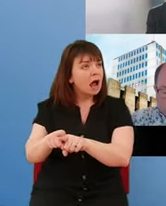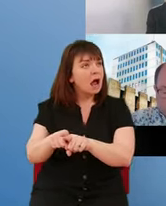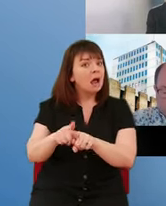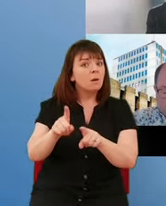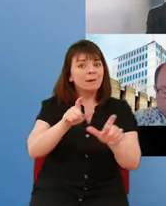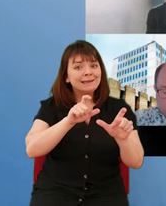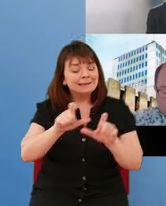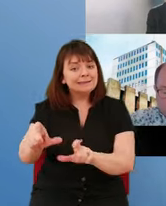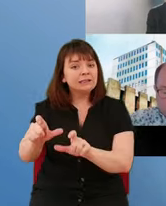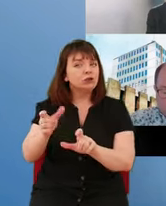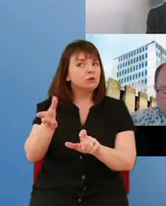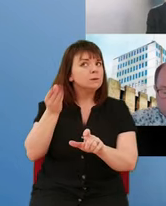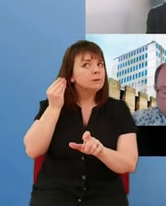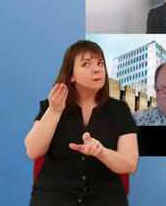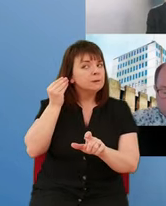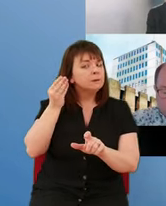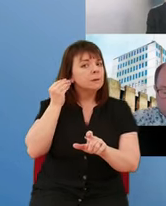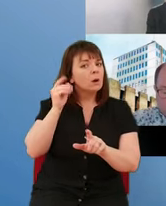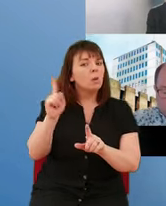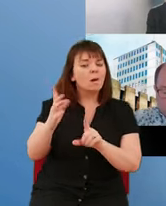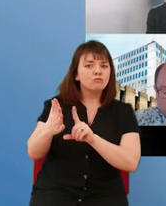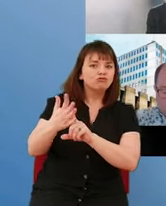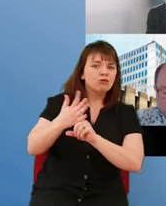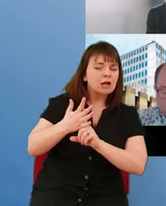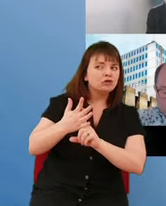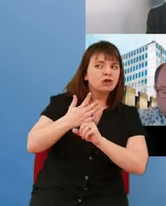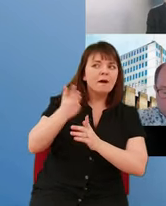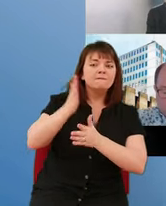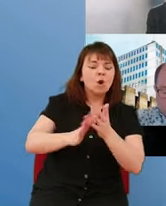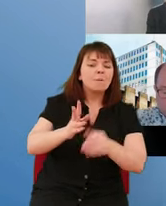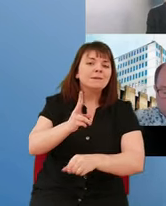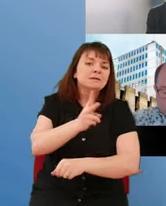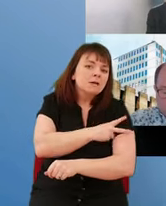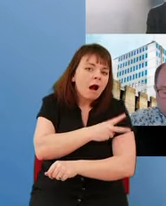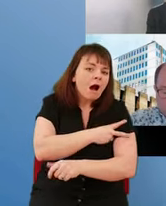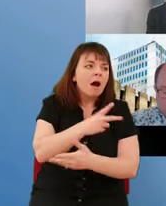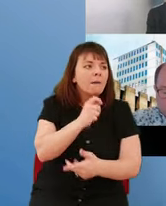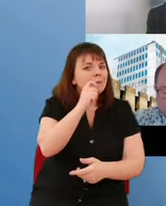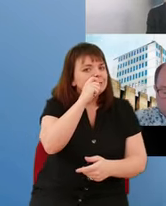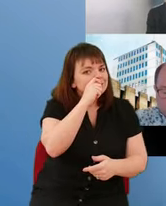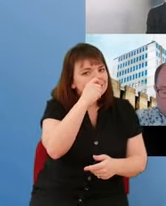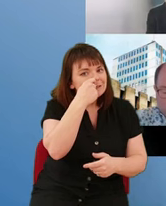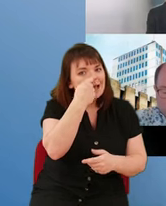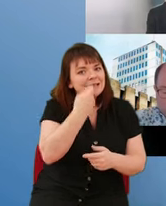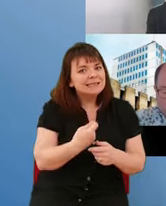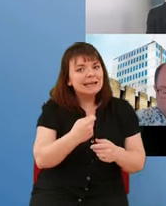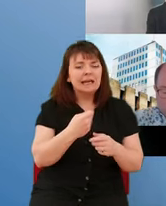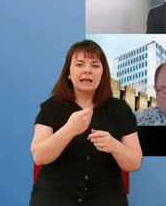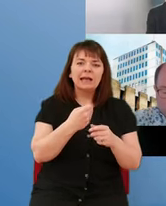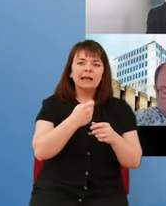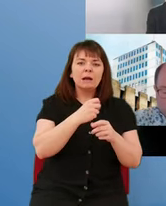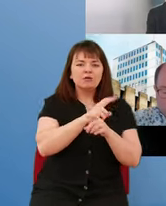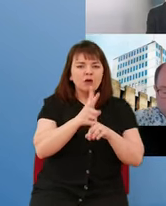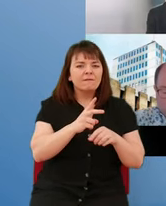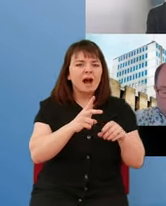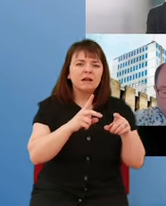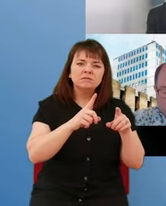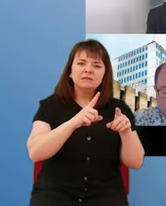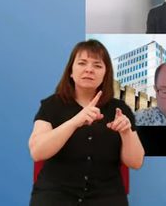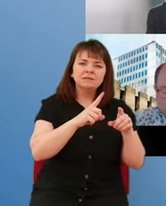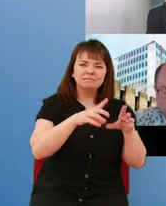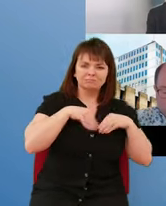are isolating, and unfortunately it's no different in general practice as it is everywhere else. So I think